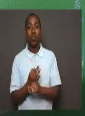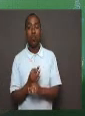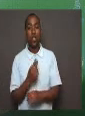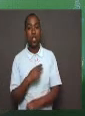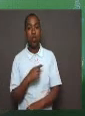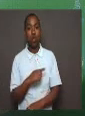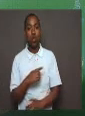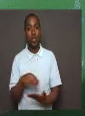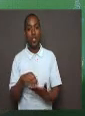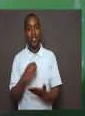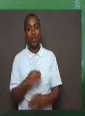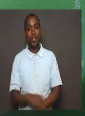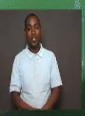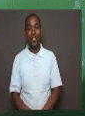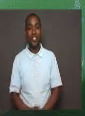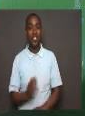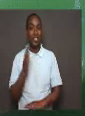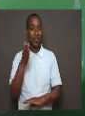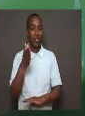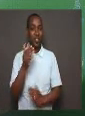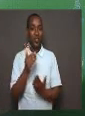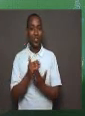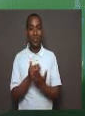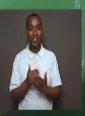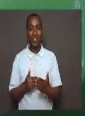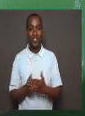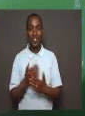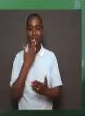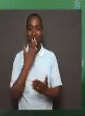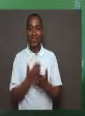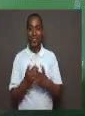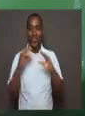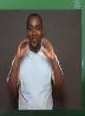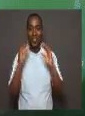of hemoglobin. Until